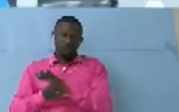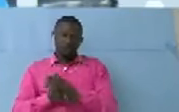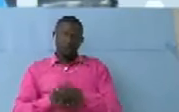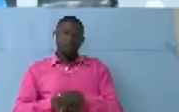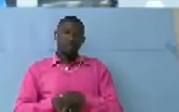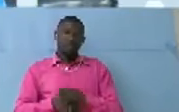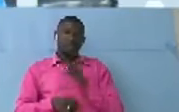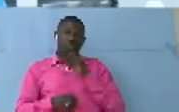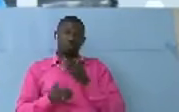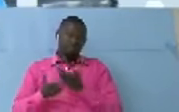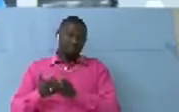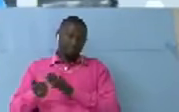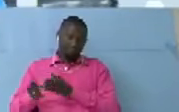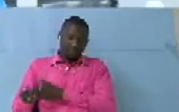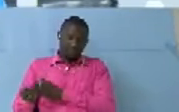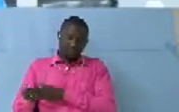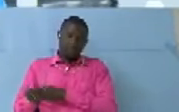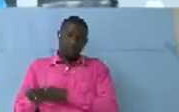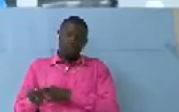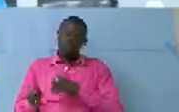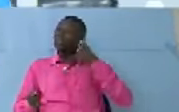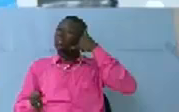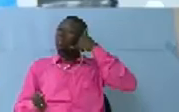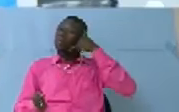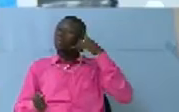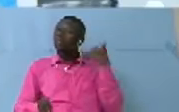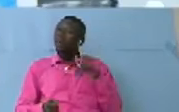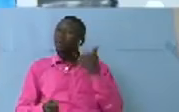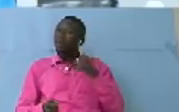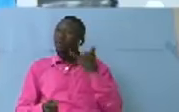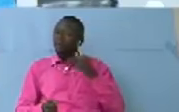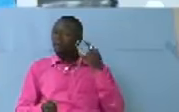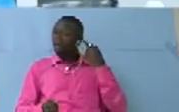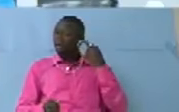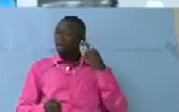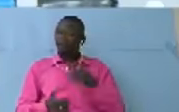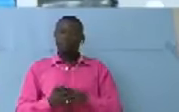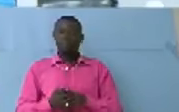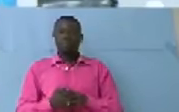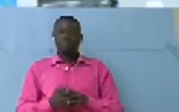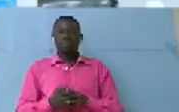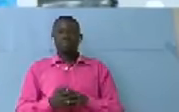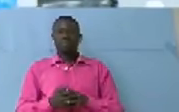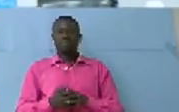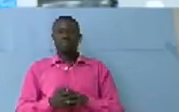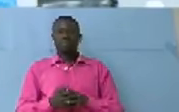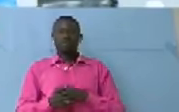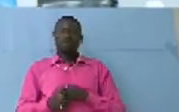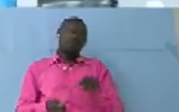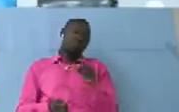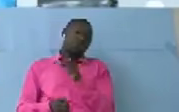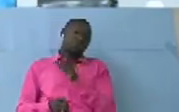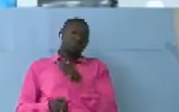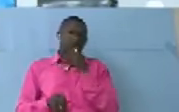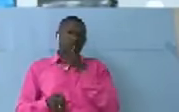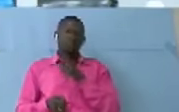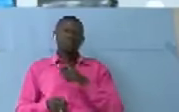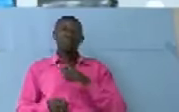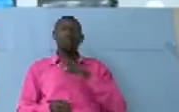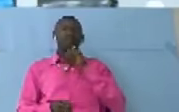bakara al telephone orinda. The one who was by my right hand side got a call on his telephone. So amonyo kauko, sir,